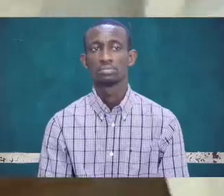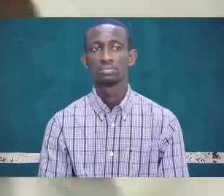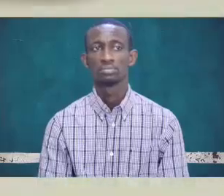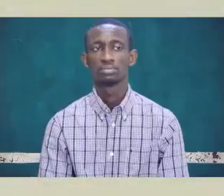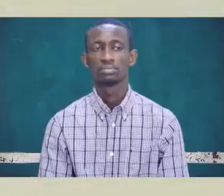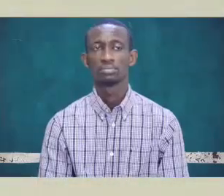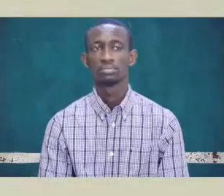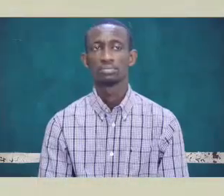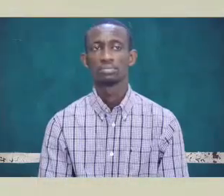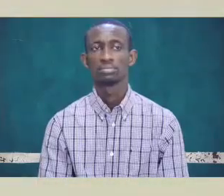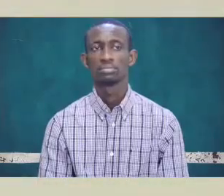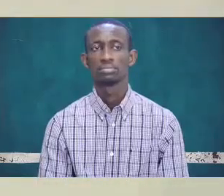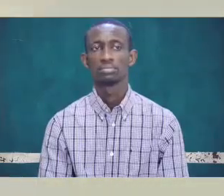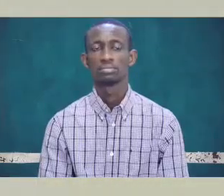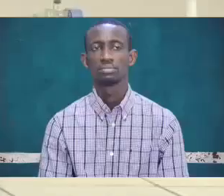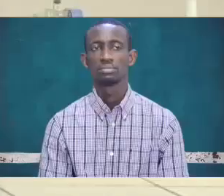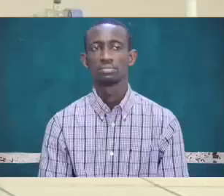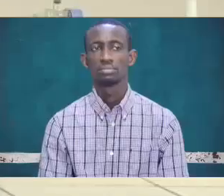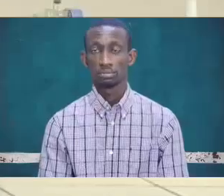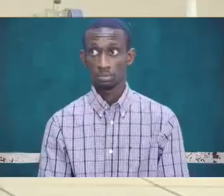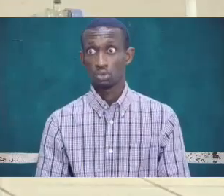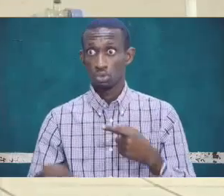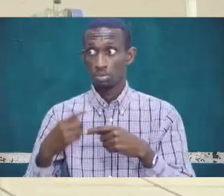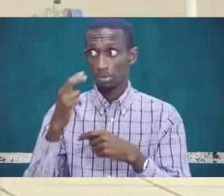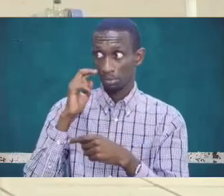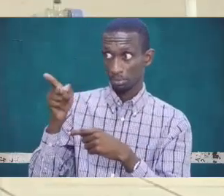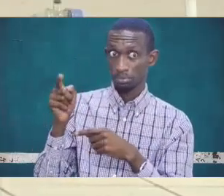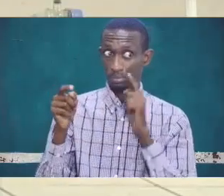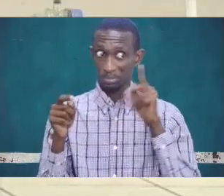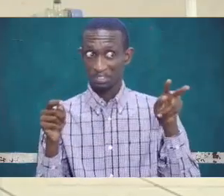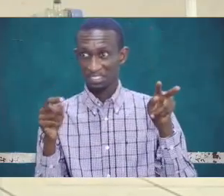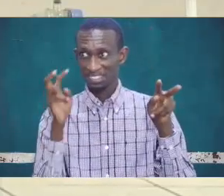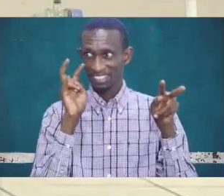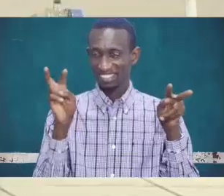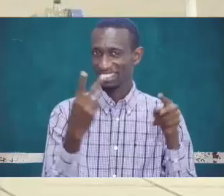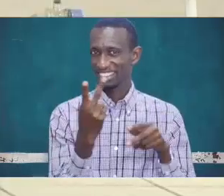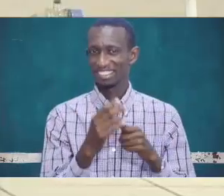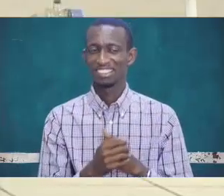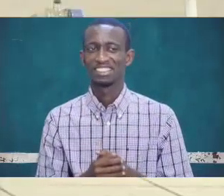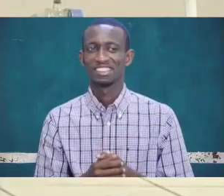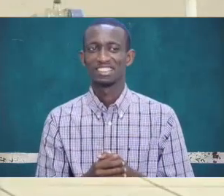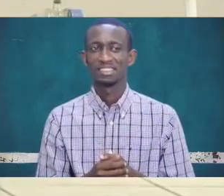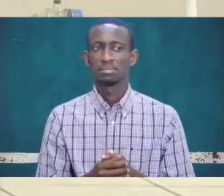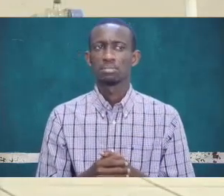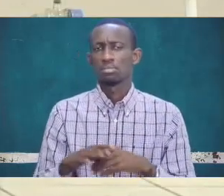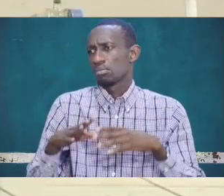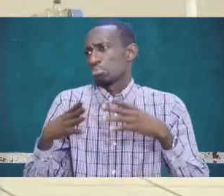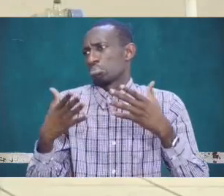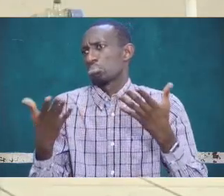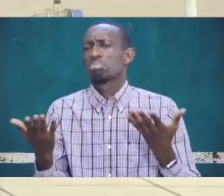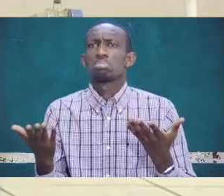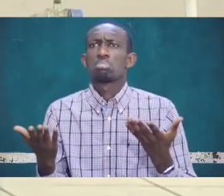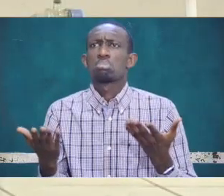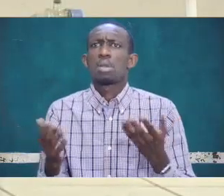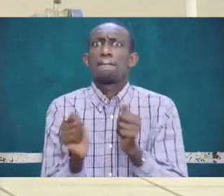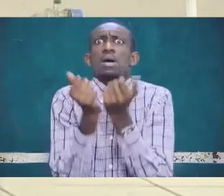this one, we need also to look at this one as well. So accidentally the water is poured in the